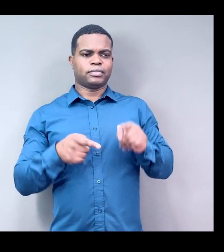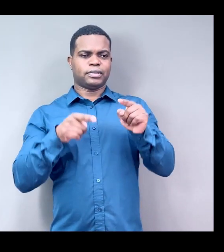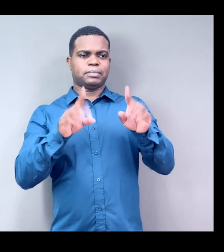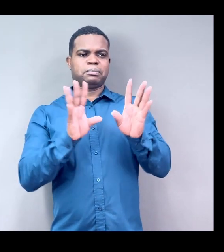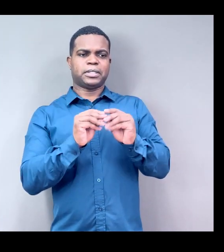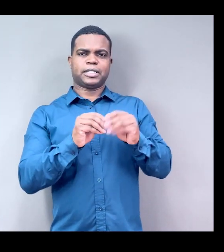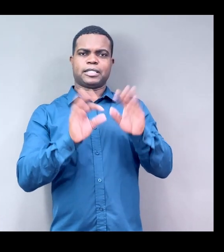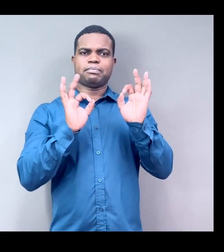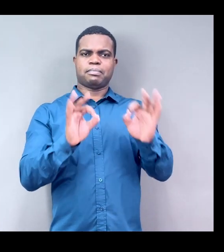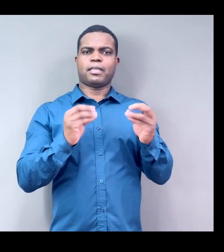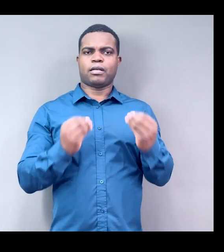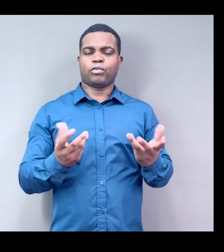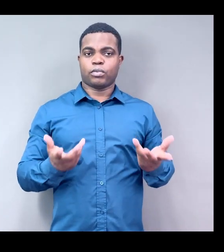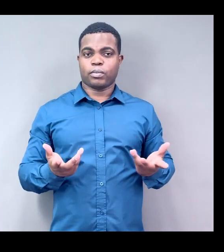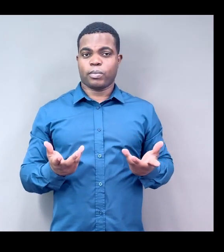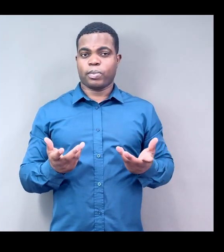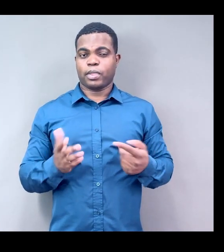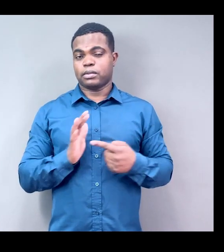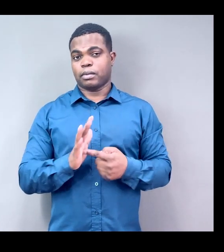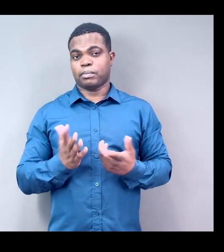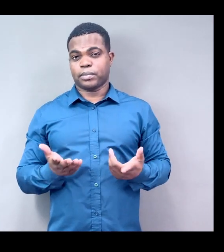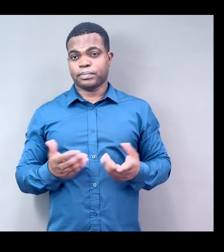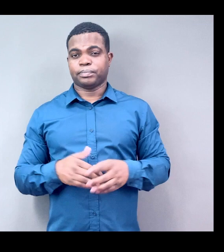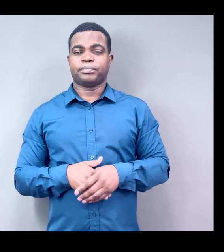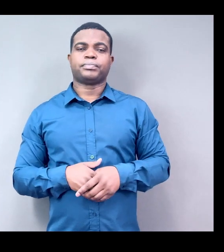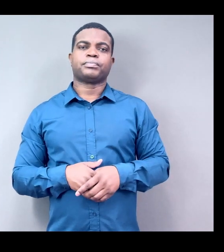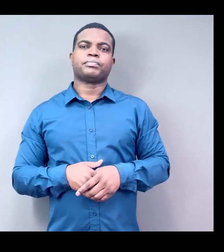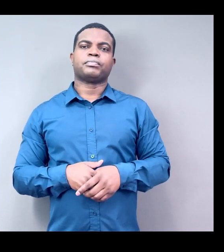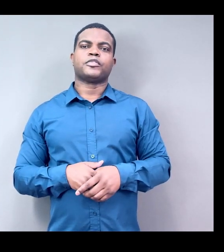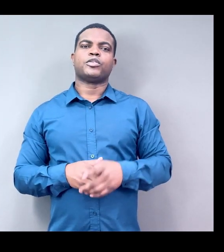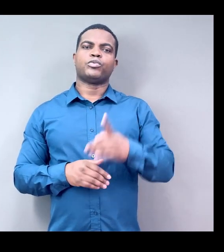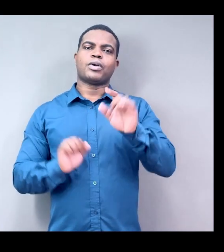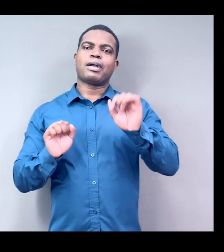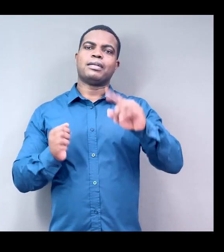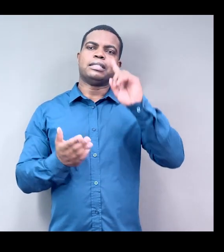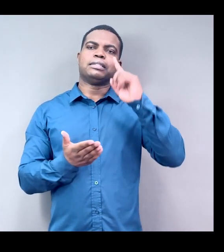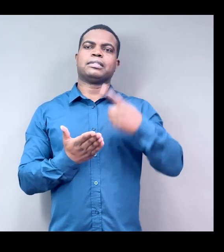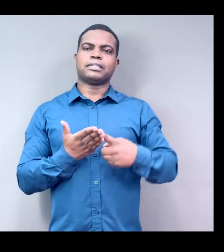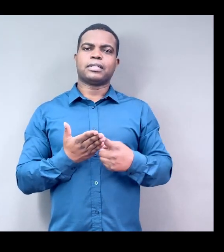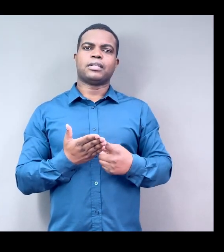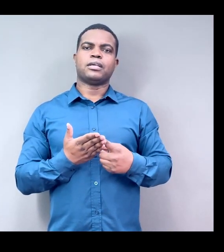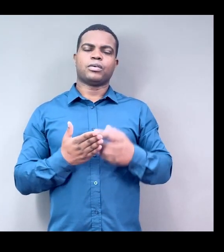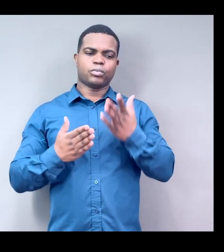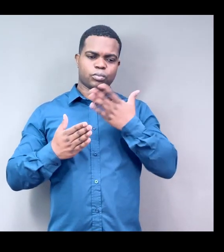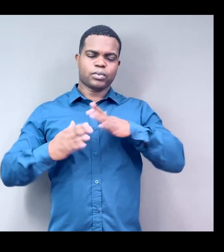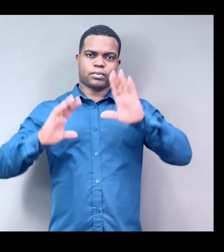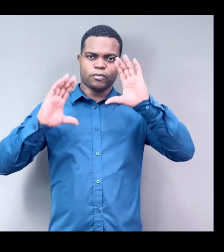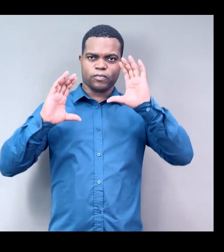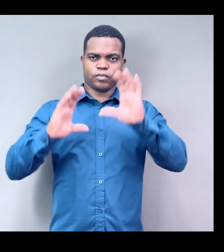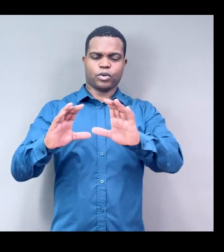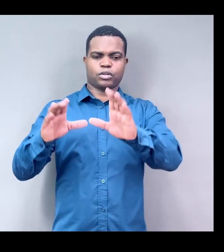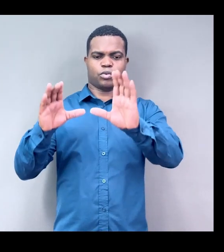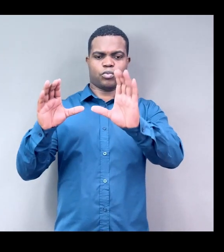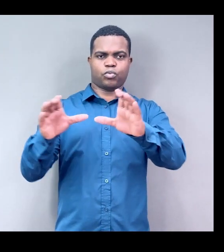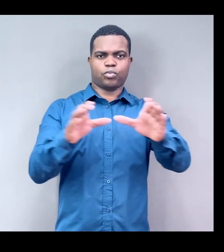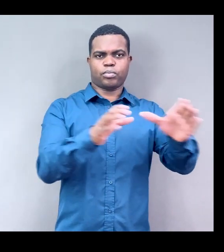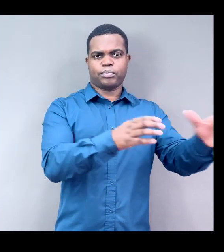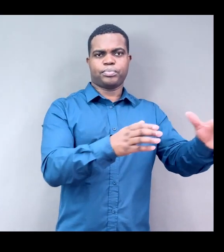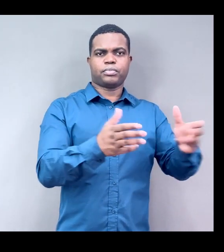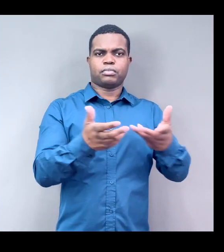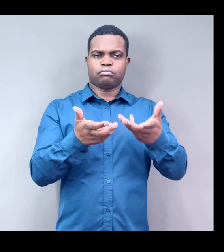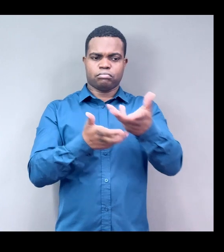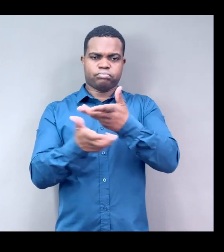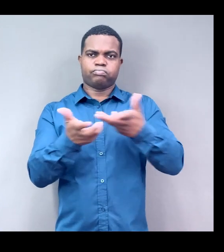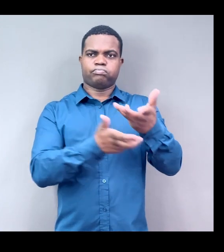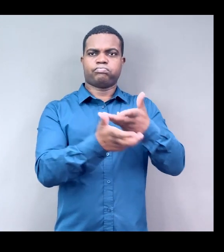decide to see how effective town hall meetings can be. You can decide to